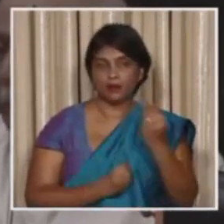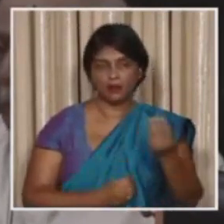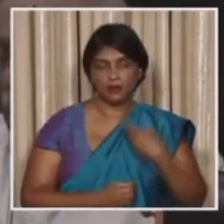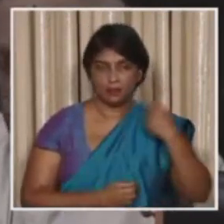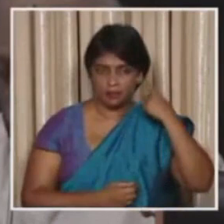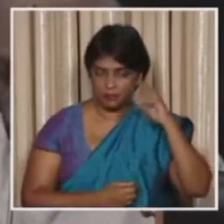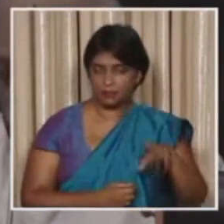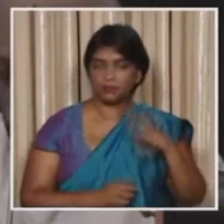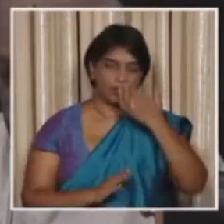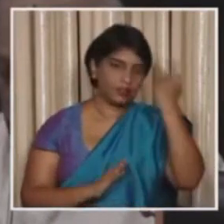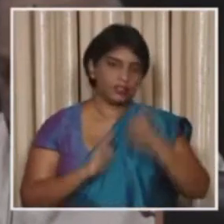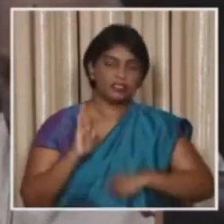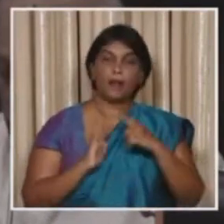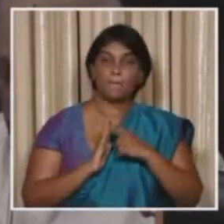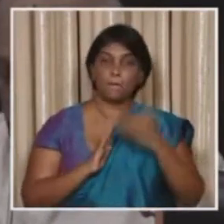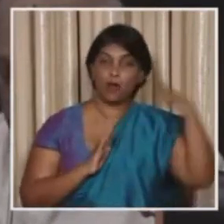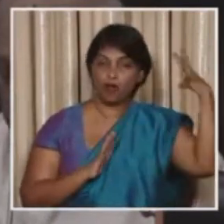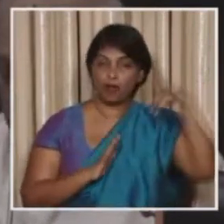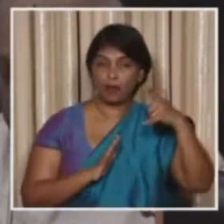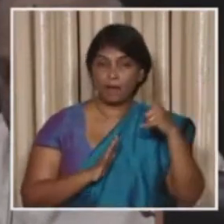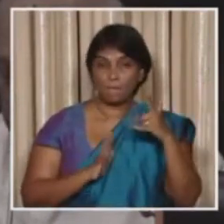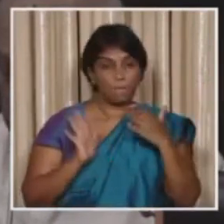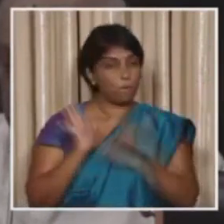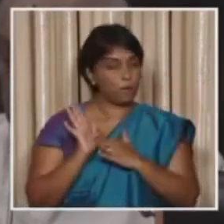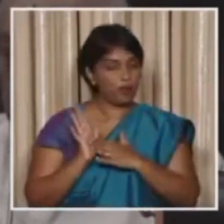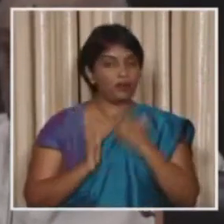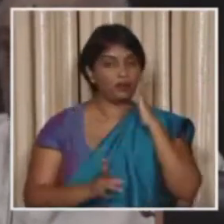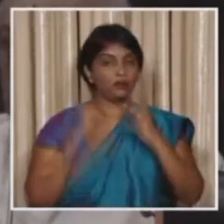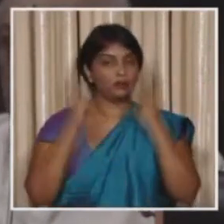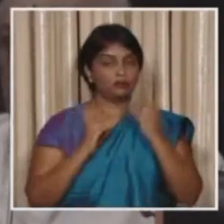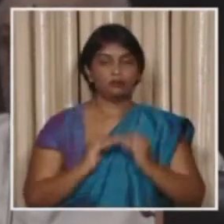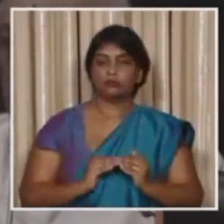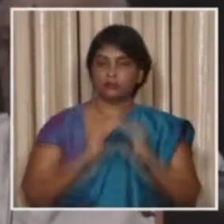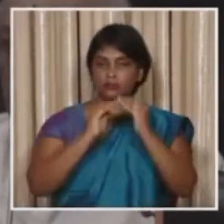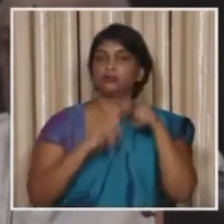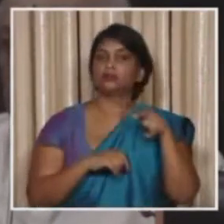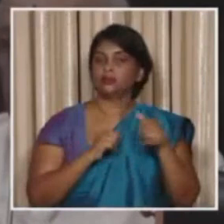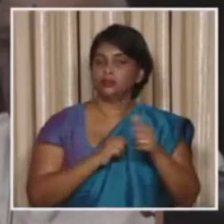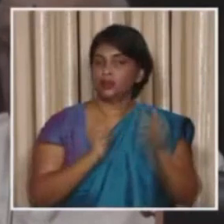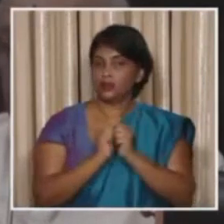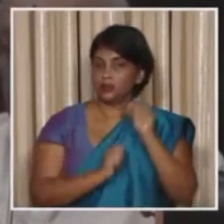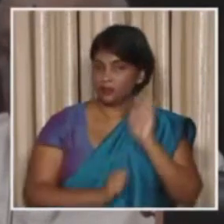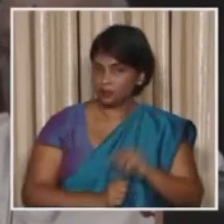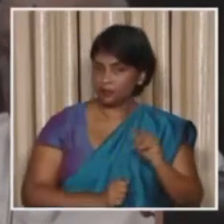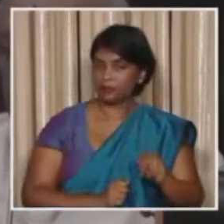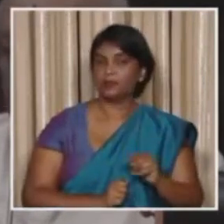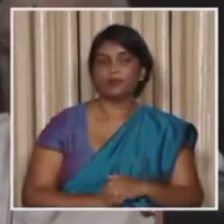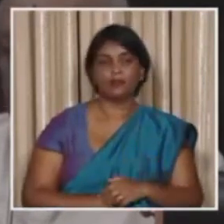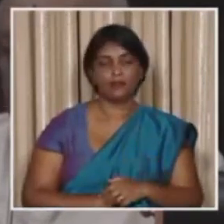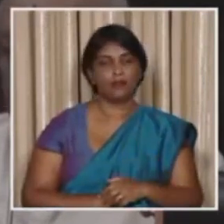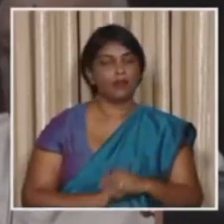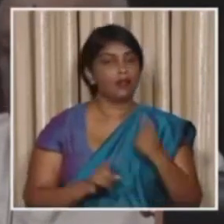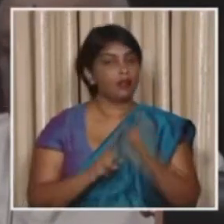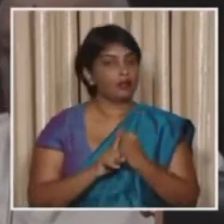through a tourist cruise project around Manna Fort, Kankasanthur Airport, the islands and Vadamarachi. Under an